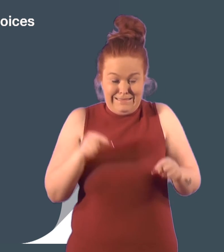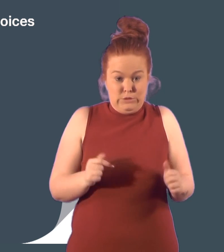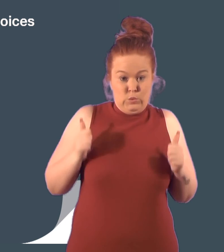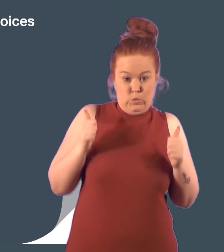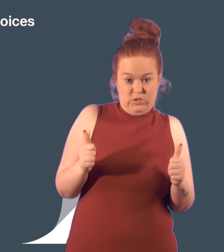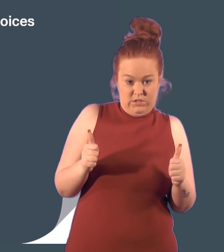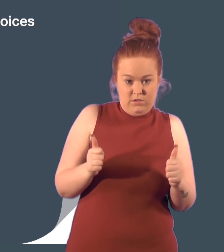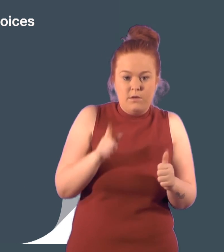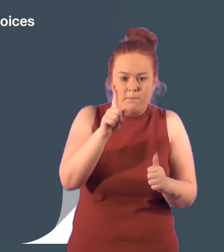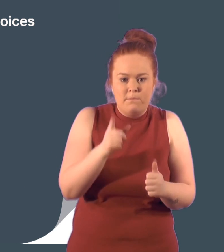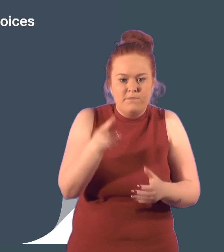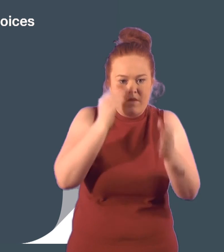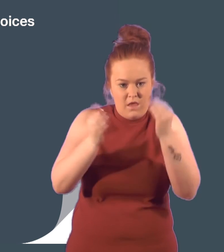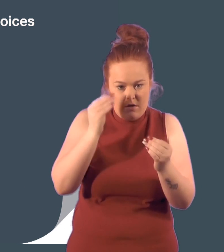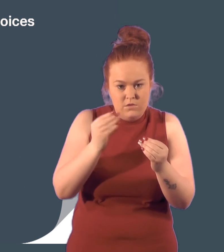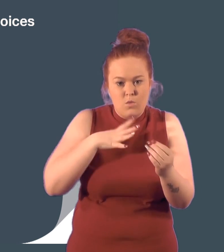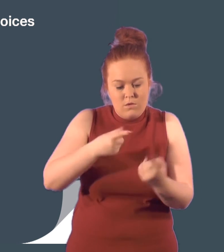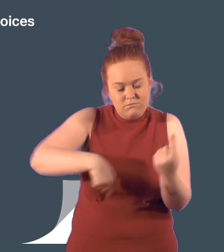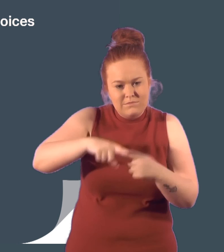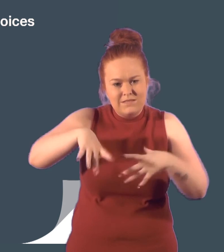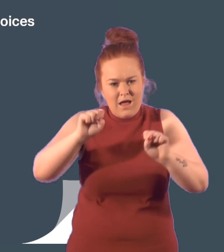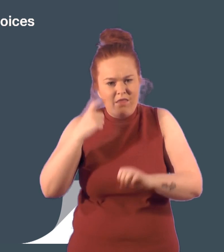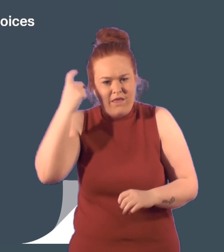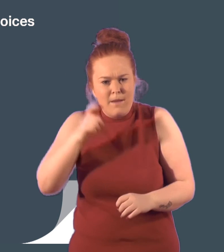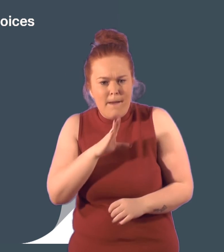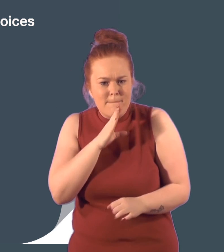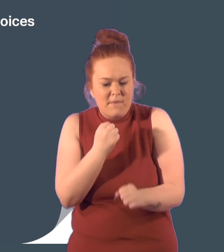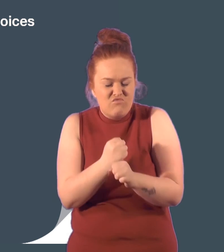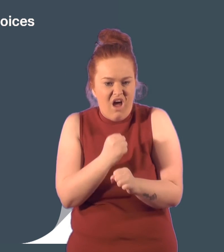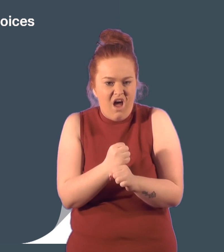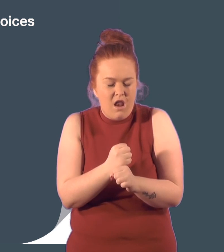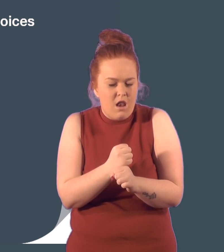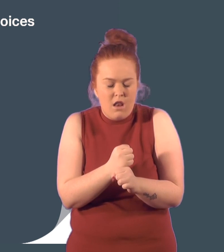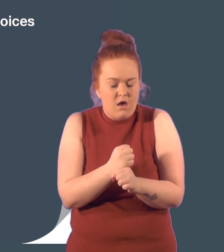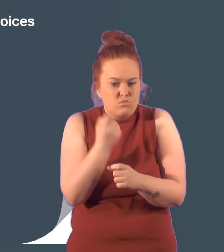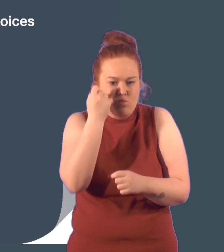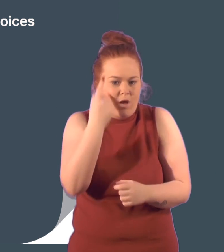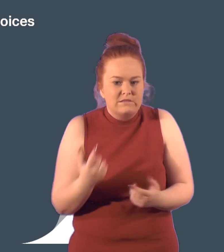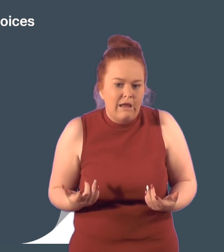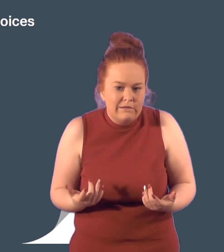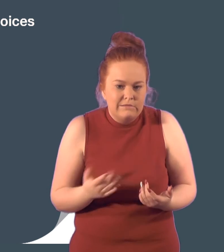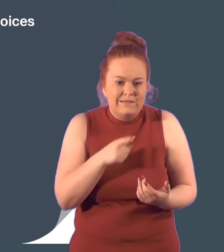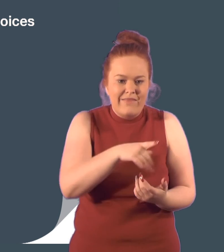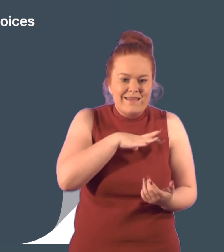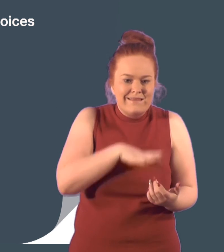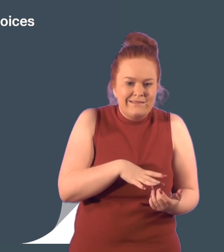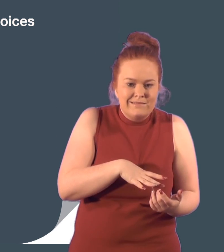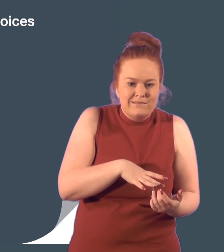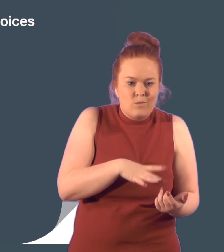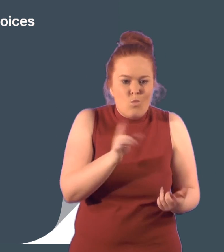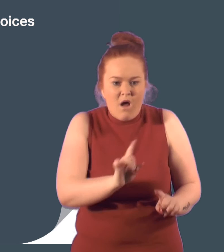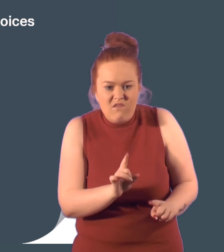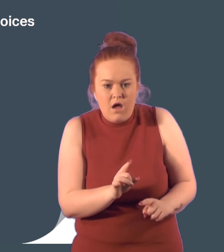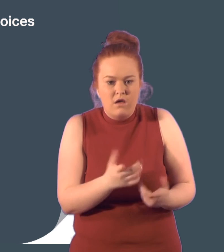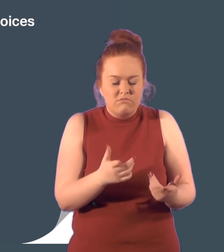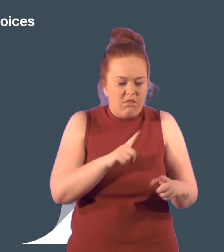to start thinking, well, maybe the grands are just slightly misunderstood. Maybe all they need is whatever,